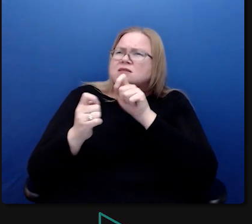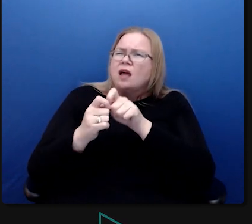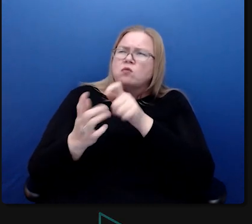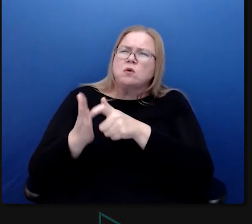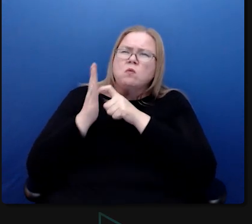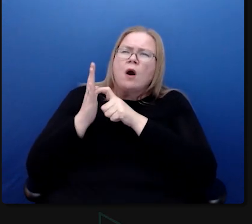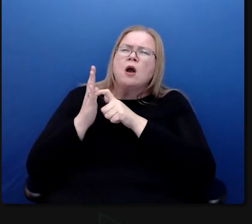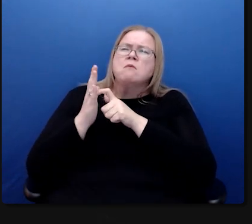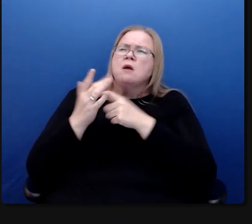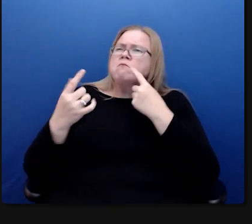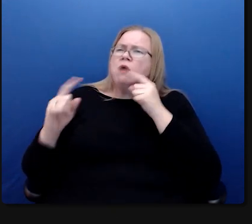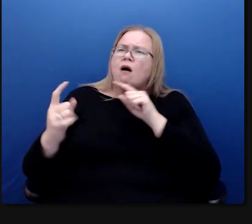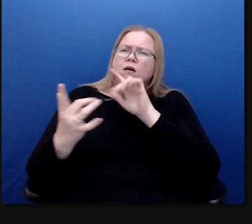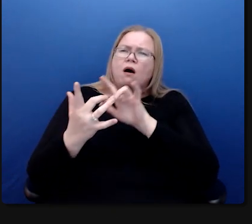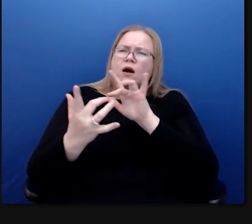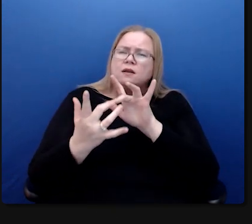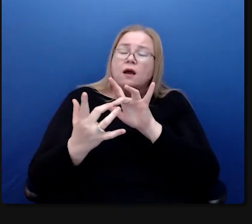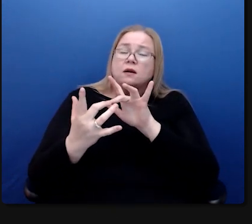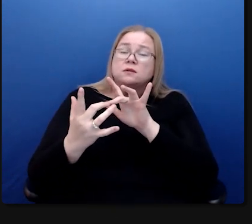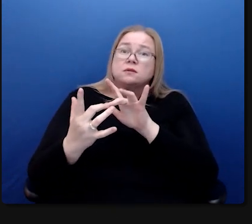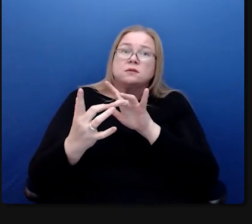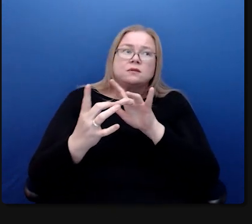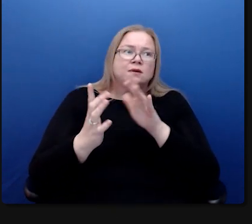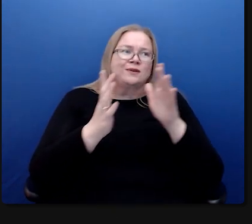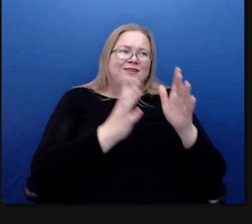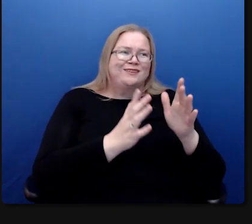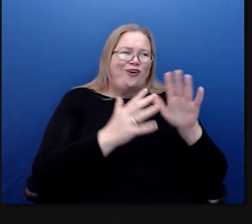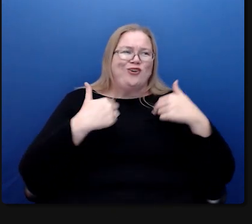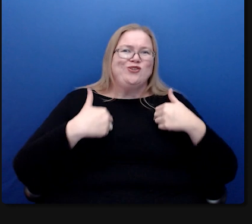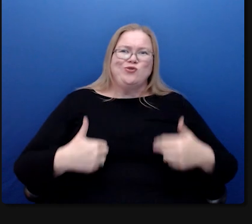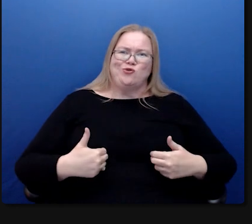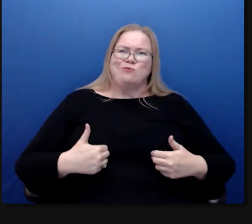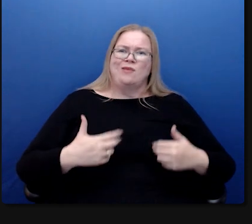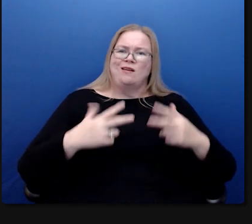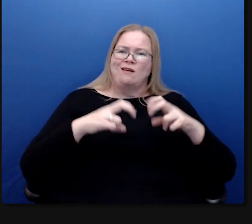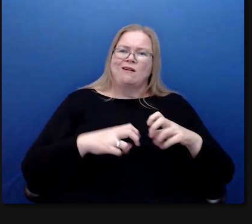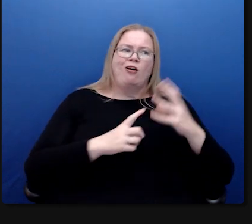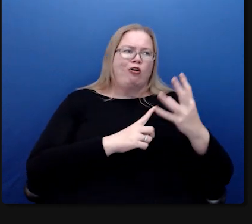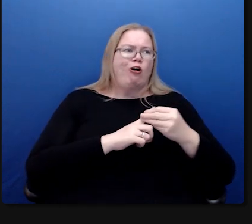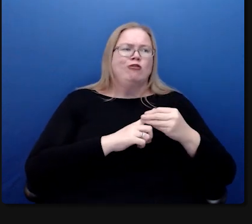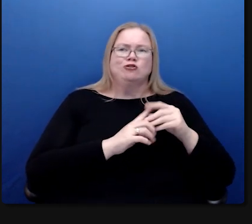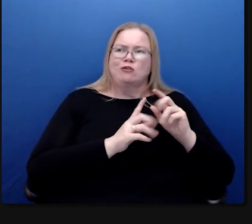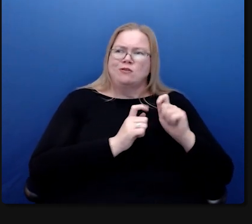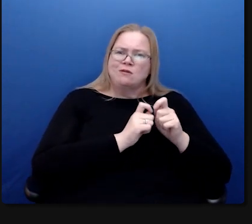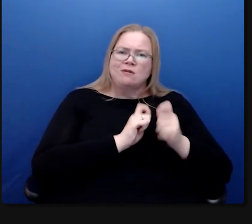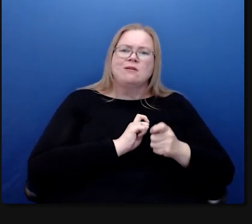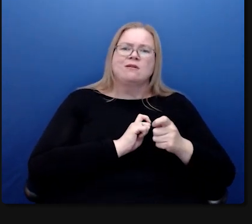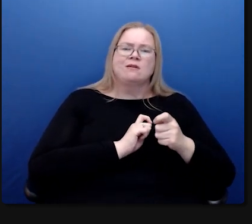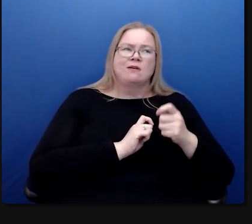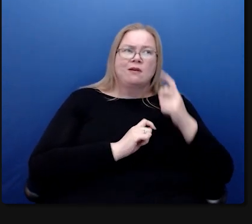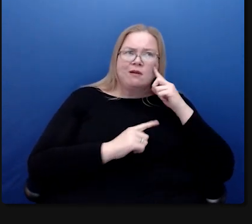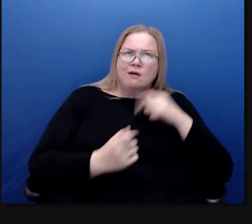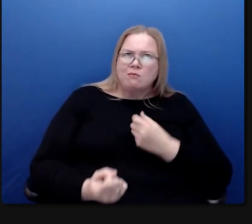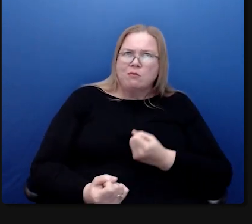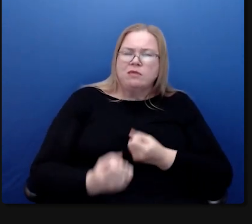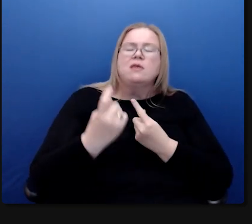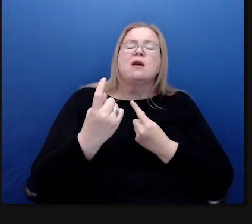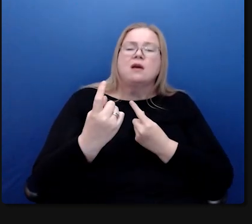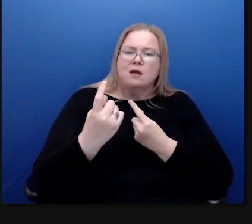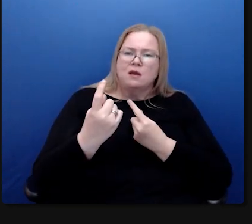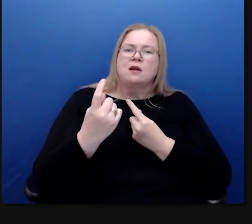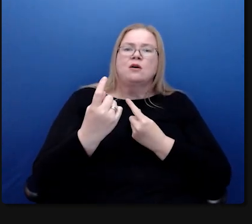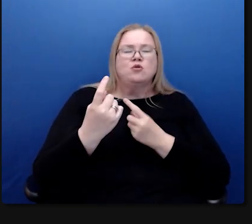elements here. Our customers come to us because they want to make sure that all experiences in their games are truly